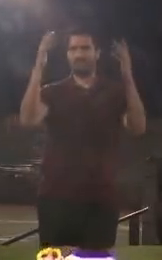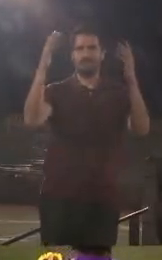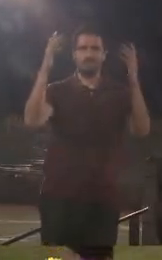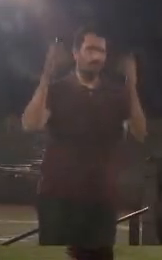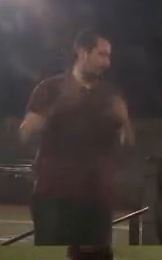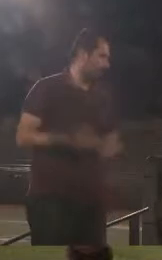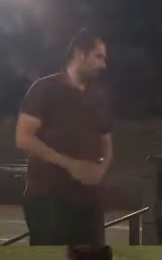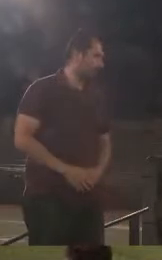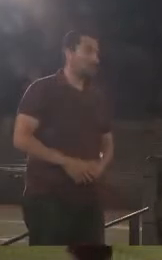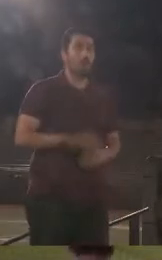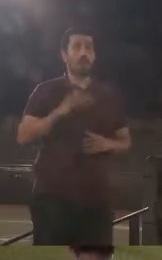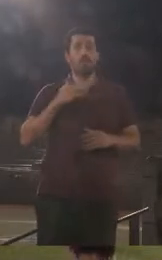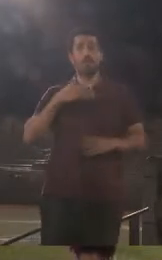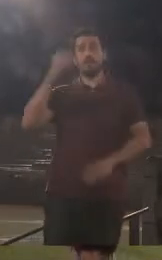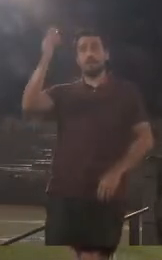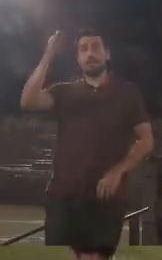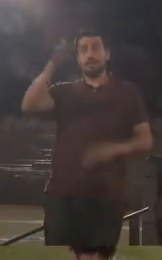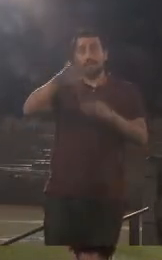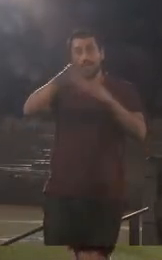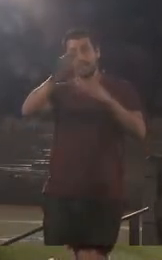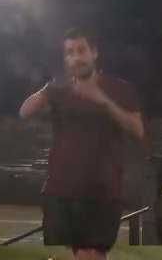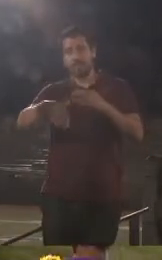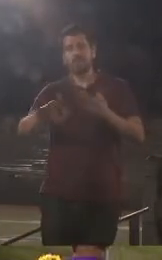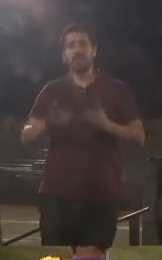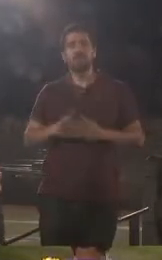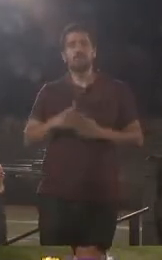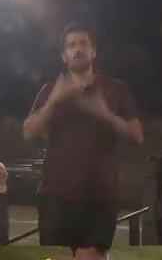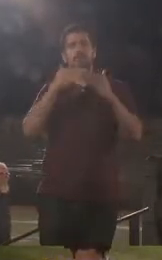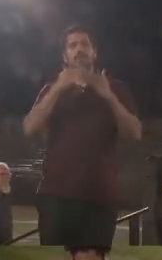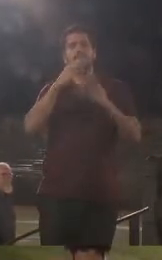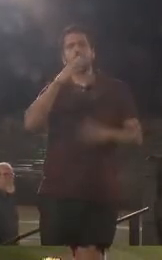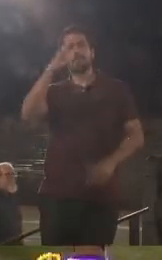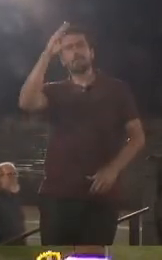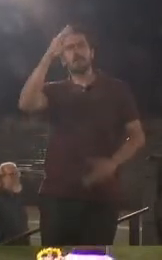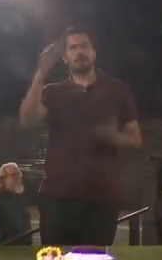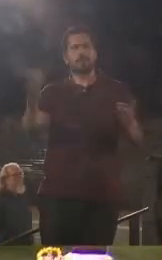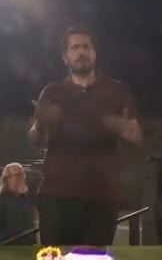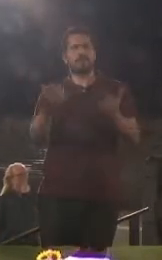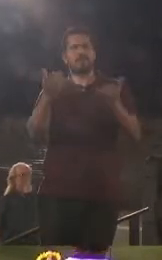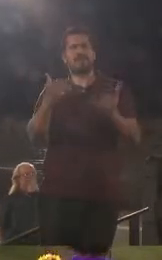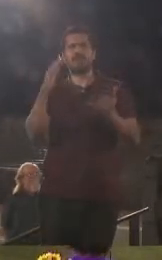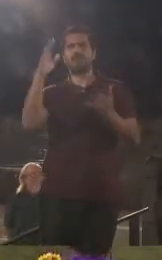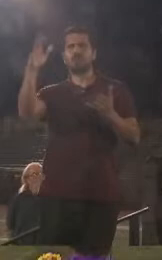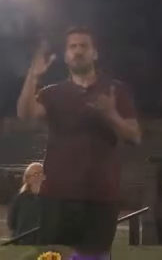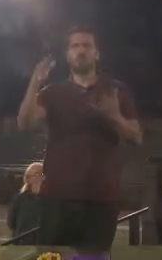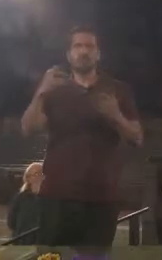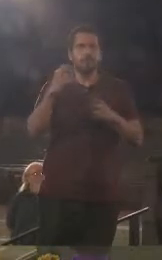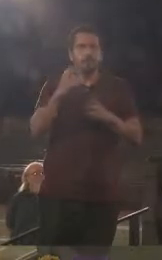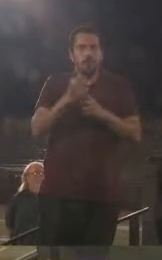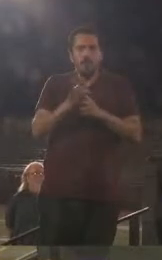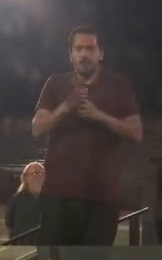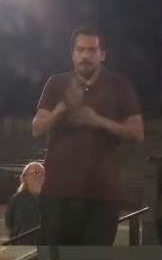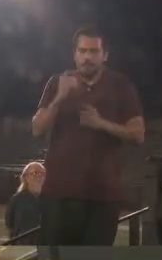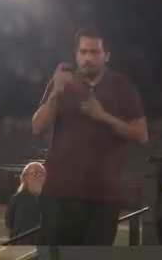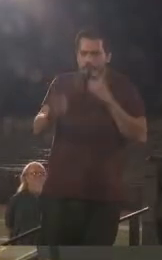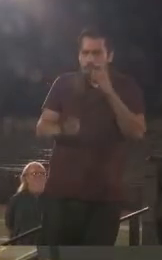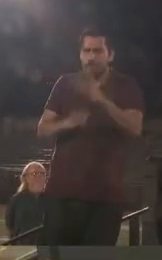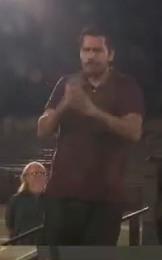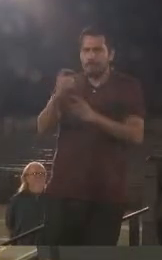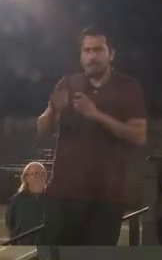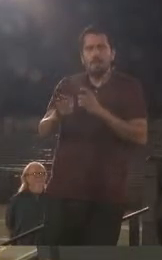To conclude my speech, I want to thank all the parents here today for your sacrifices to ensure your child could graduate